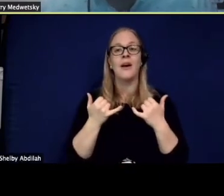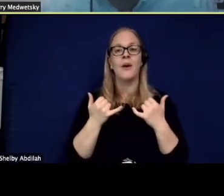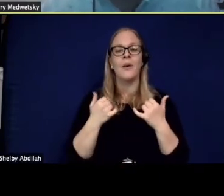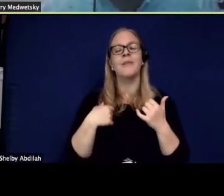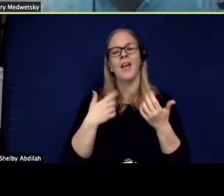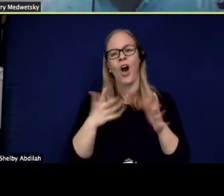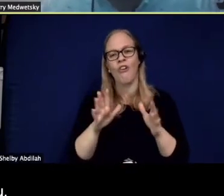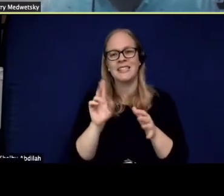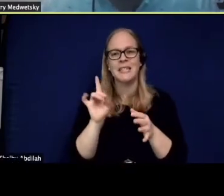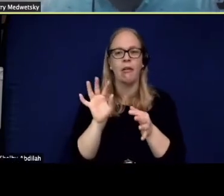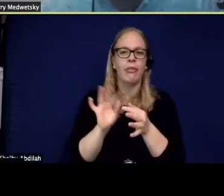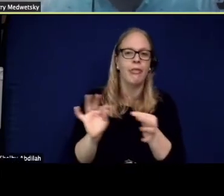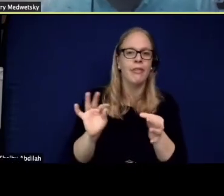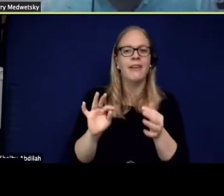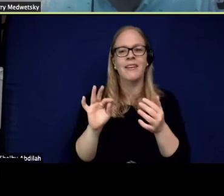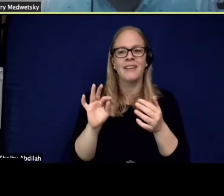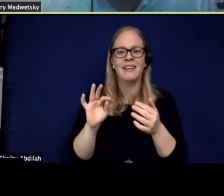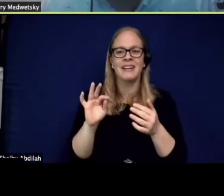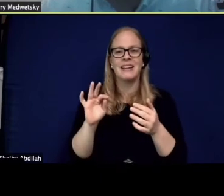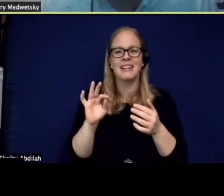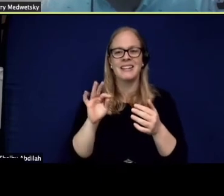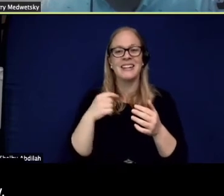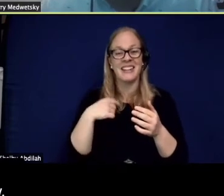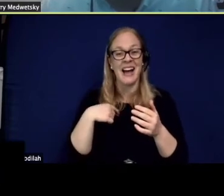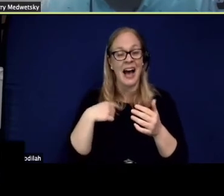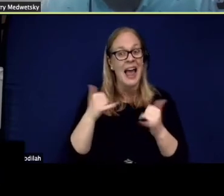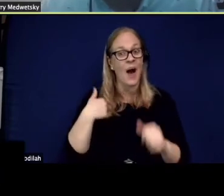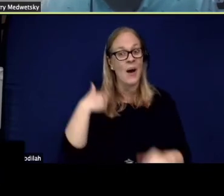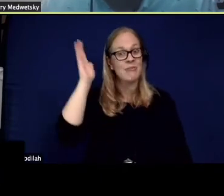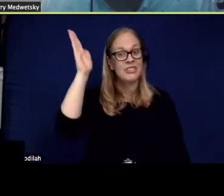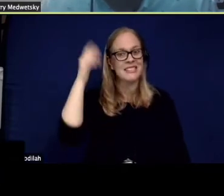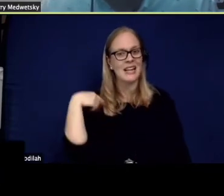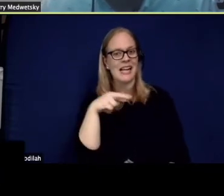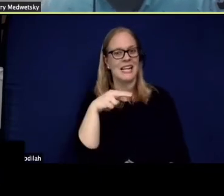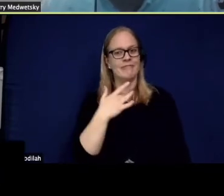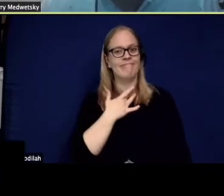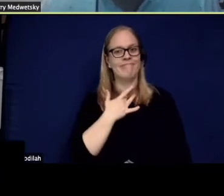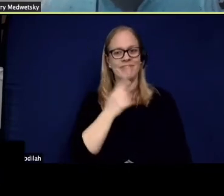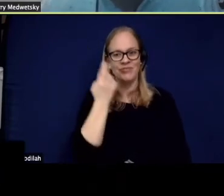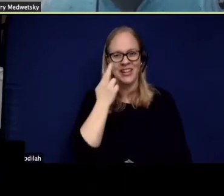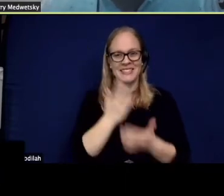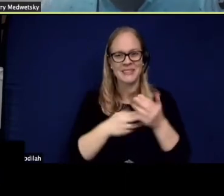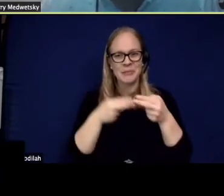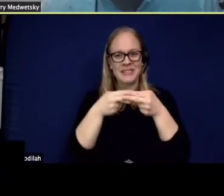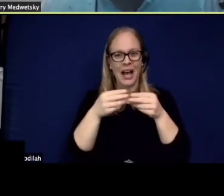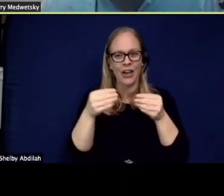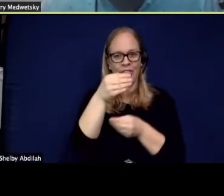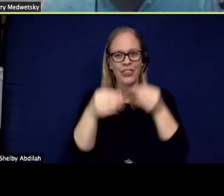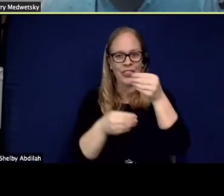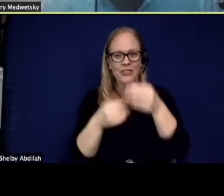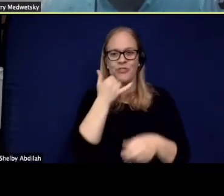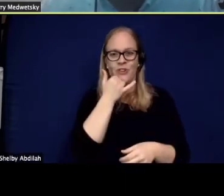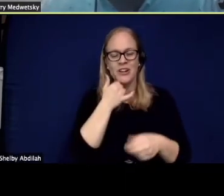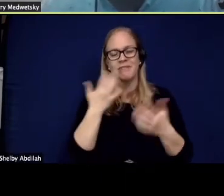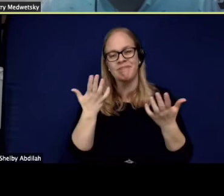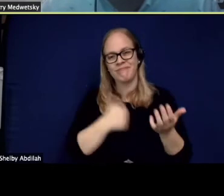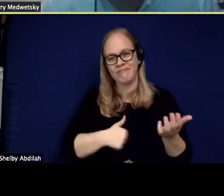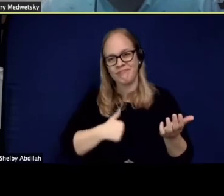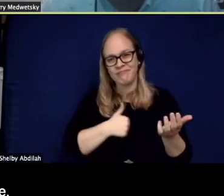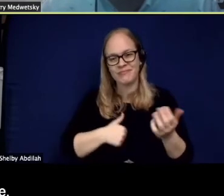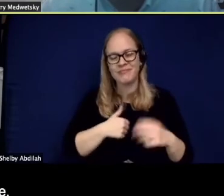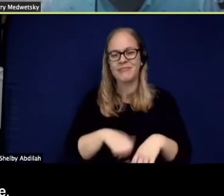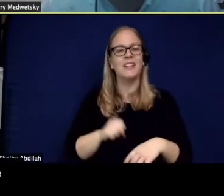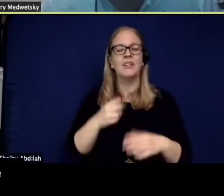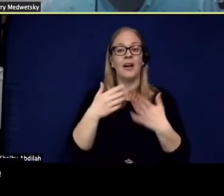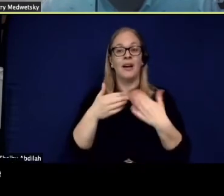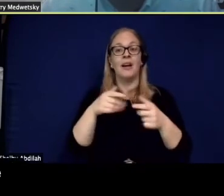and in presenting, I realized I put some of these slides in the wrong order, so I apologize. So hearing aid streamers are able to communicate